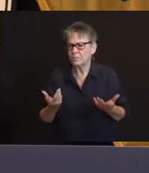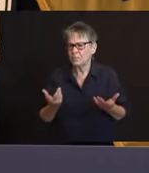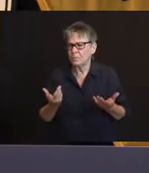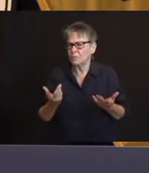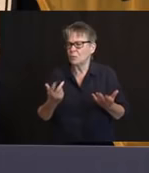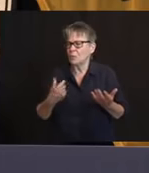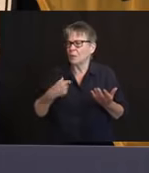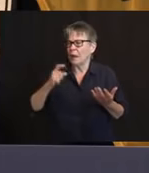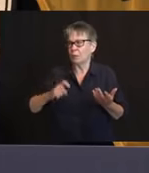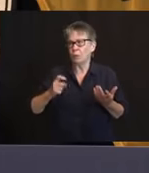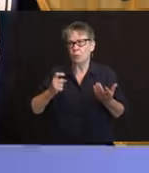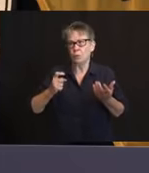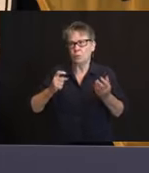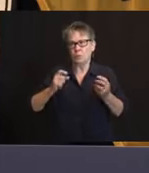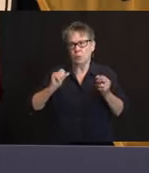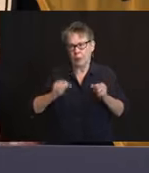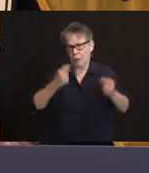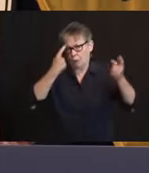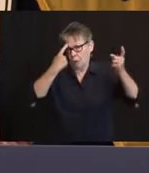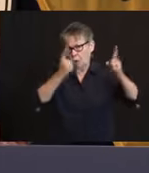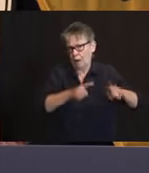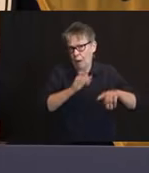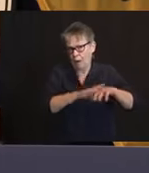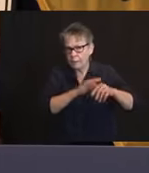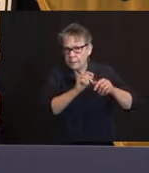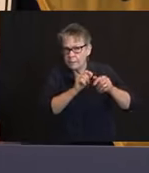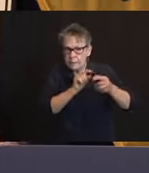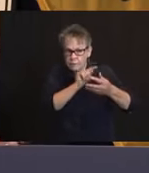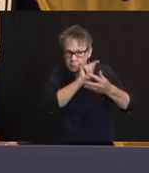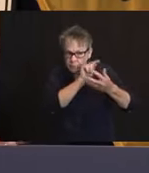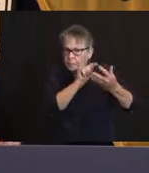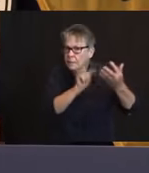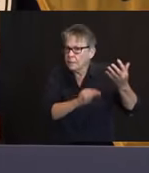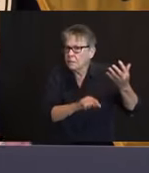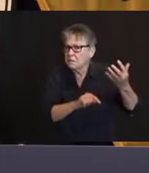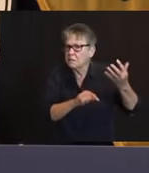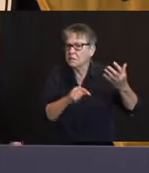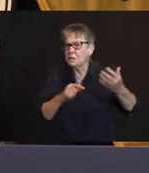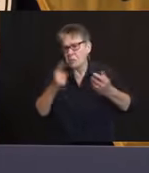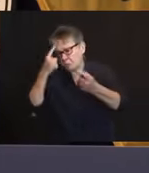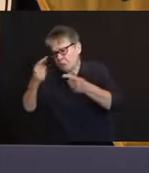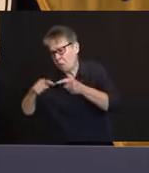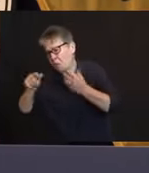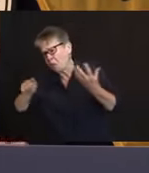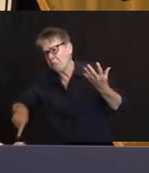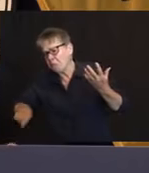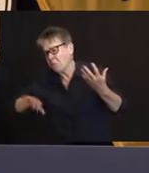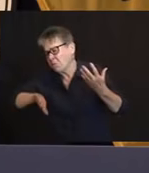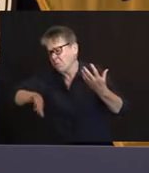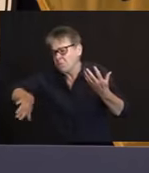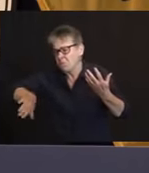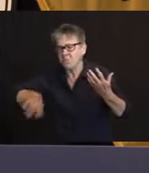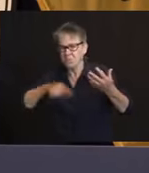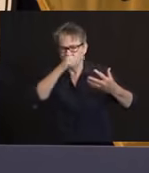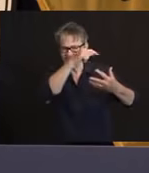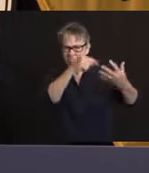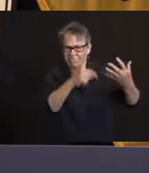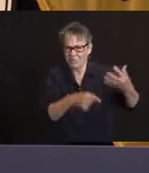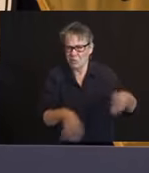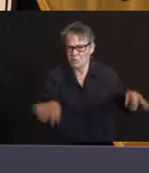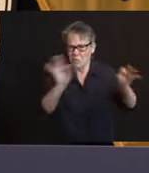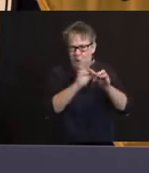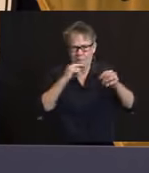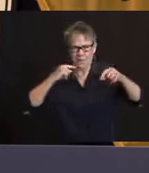a passion just as intense as the passion to stand our ground and not pull punches on areas where we're not going to see things the same